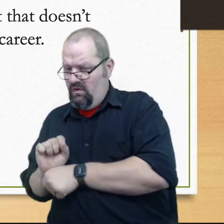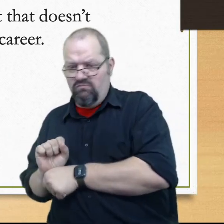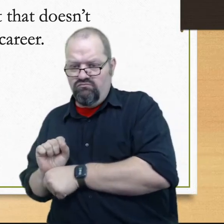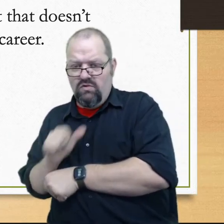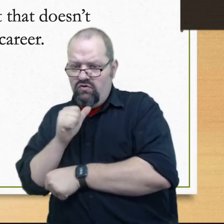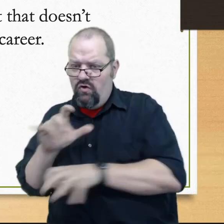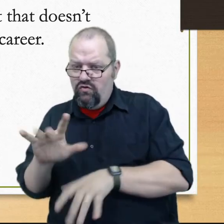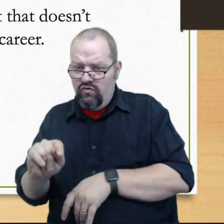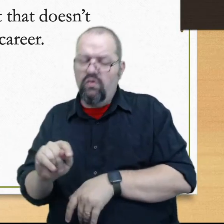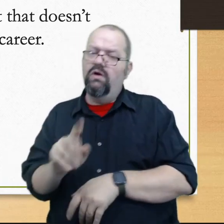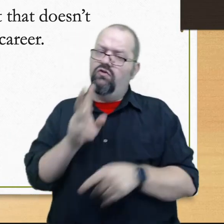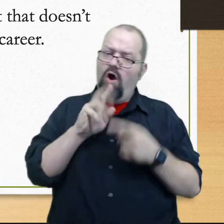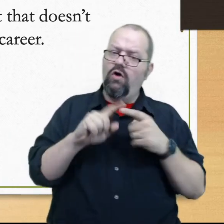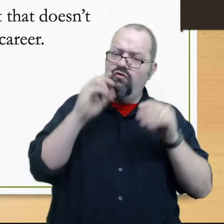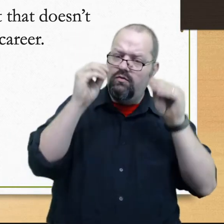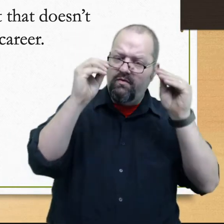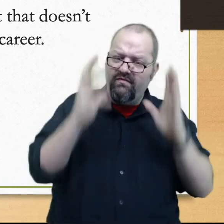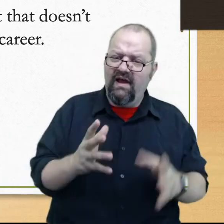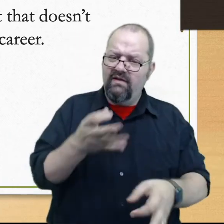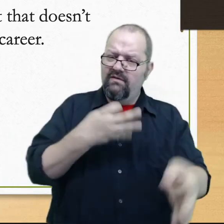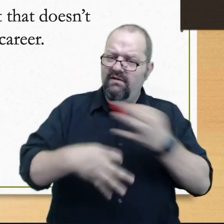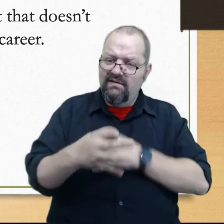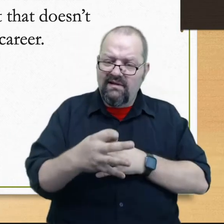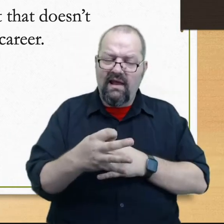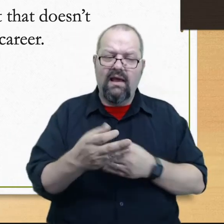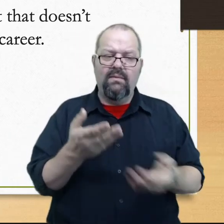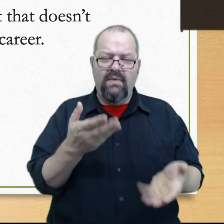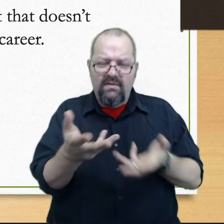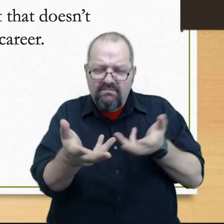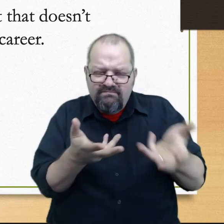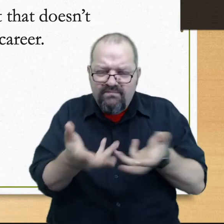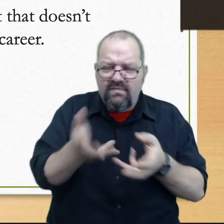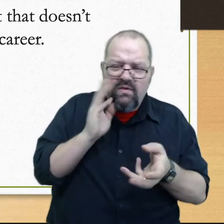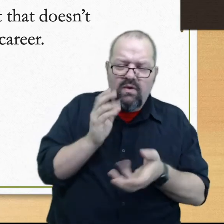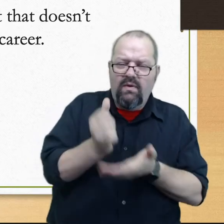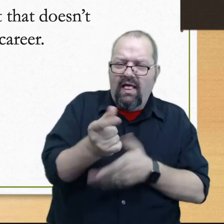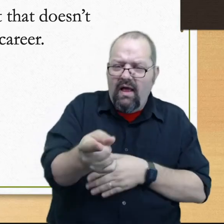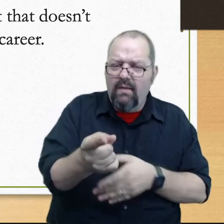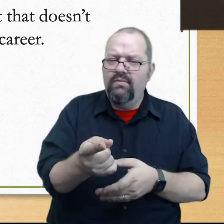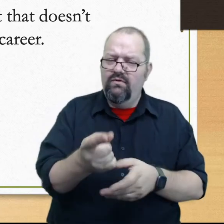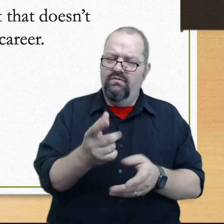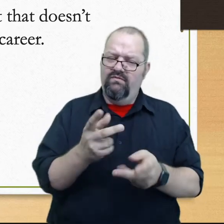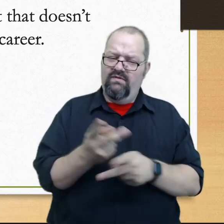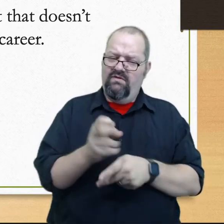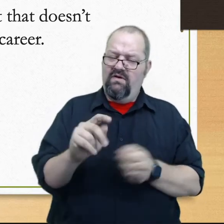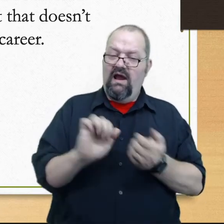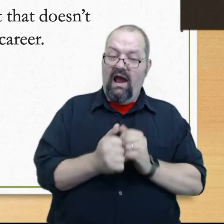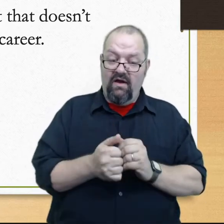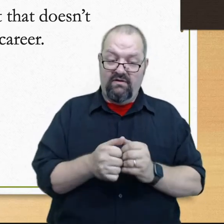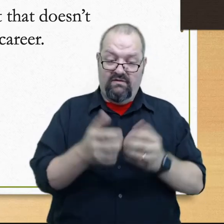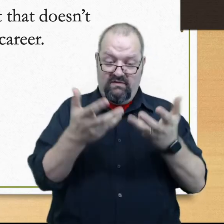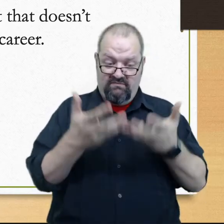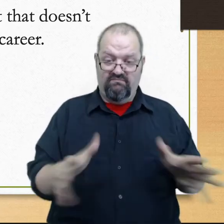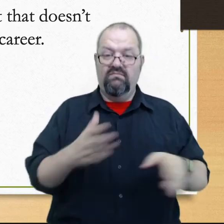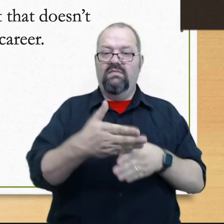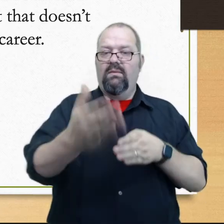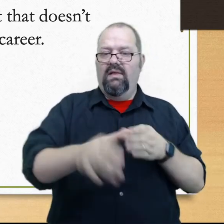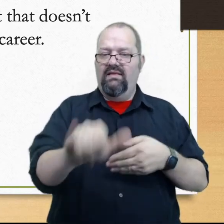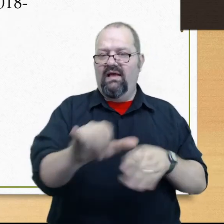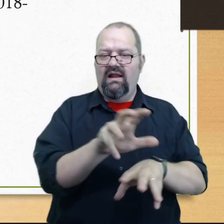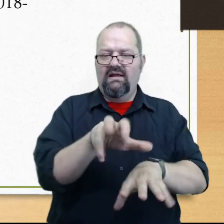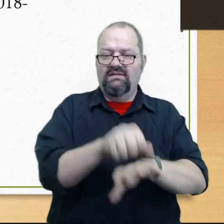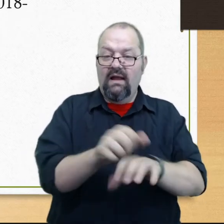help you find a solution to completing the assignment that doesn't involve cheating and potentially damaging your academic career.